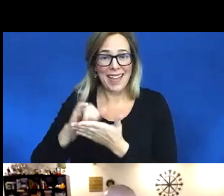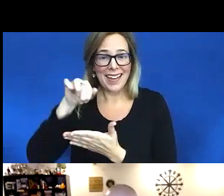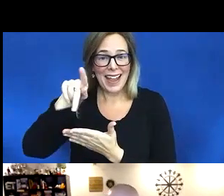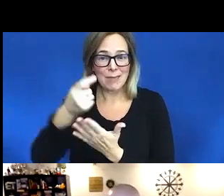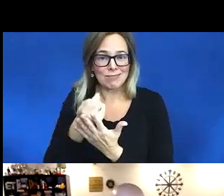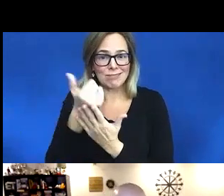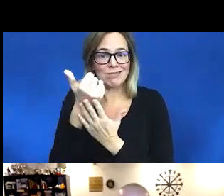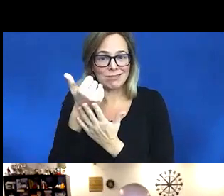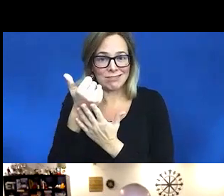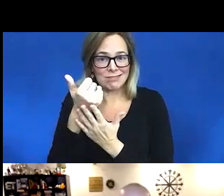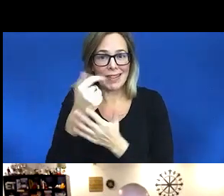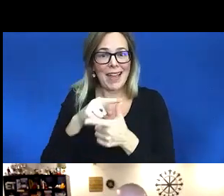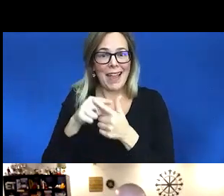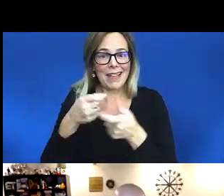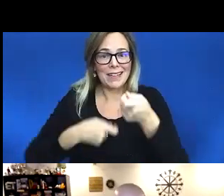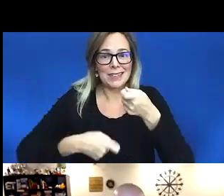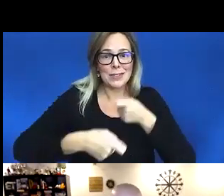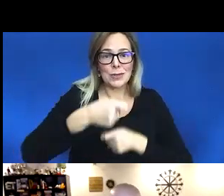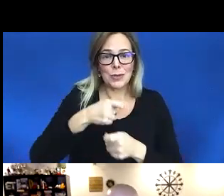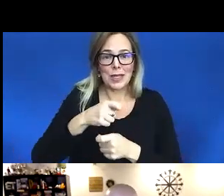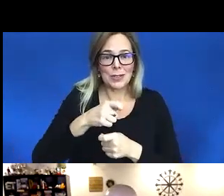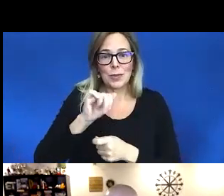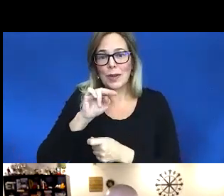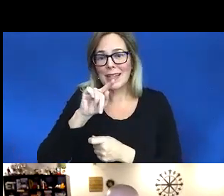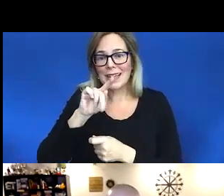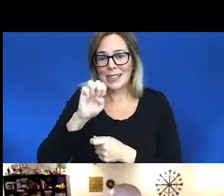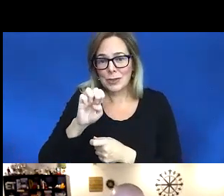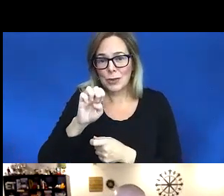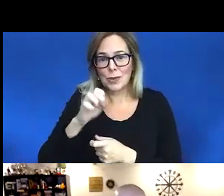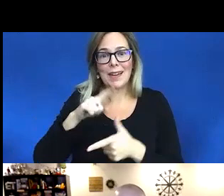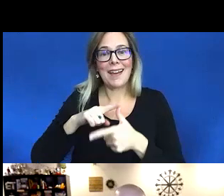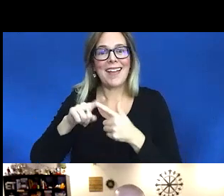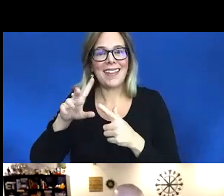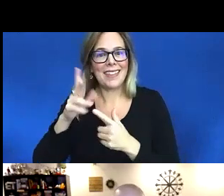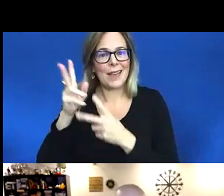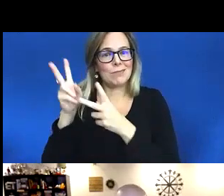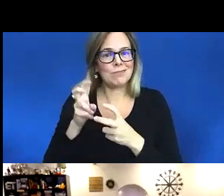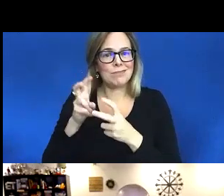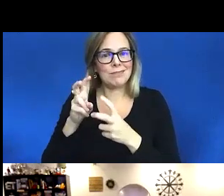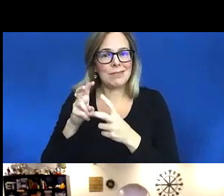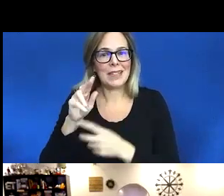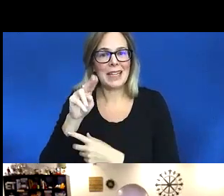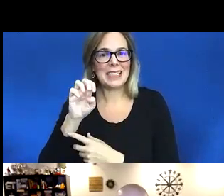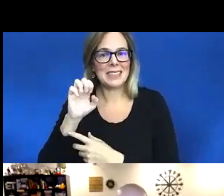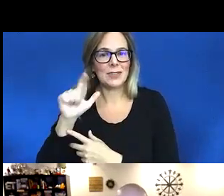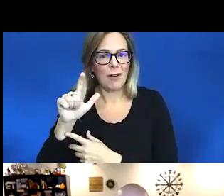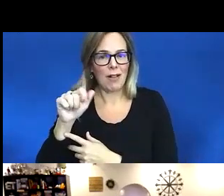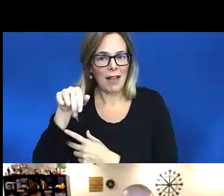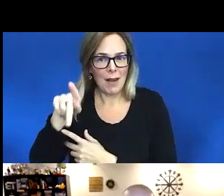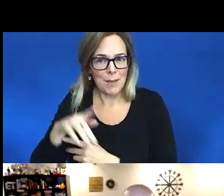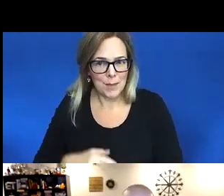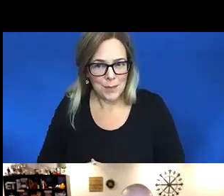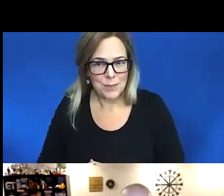our Intune app, and then installing our Outlook app. The instructions have been distributed for this. There are videos that'll walk you through, and